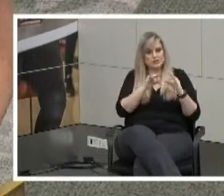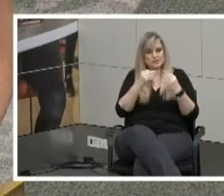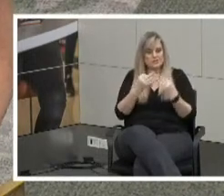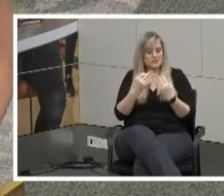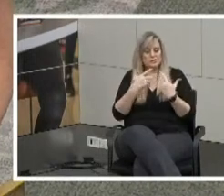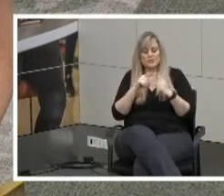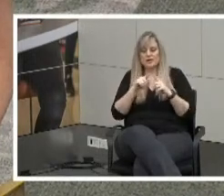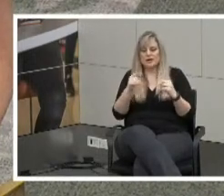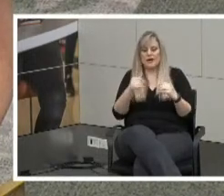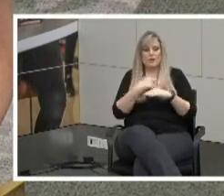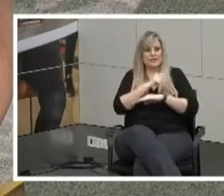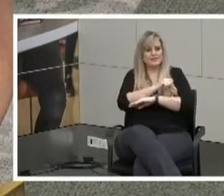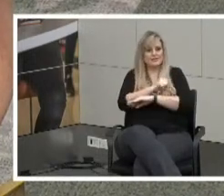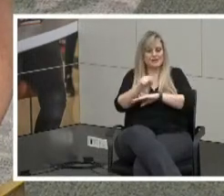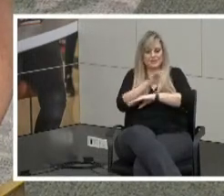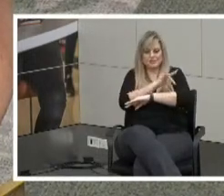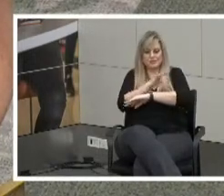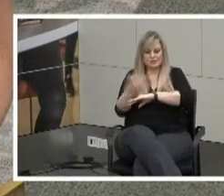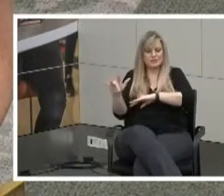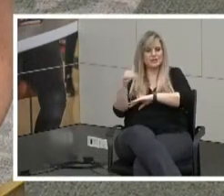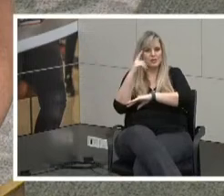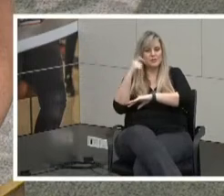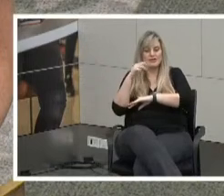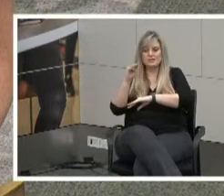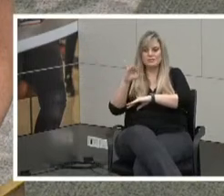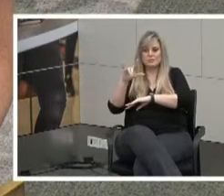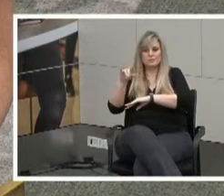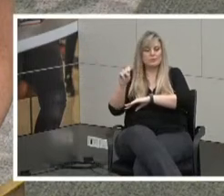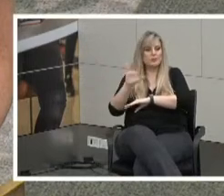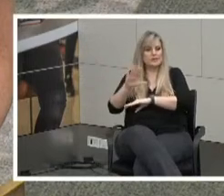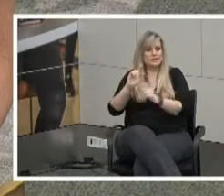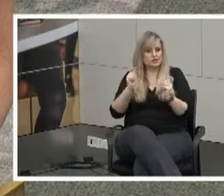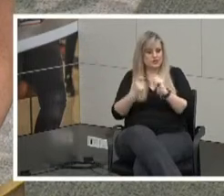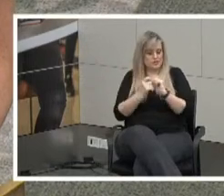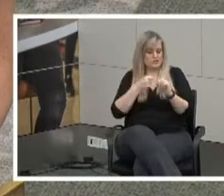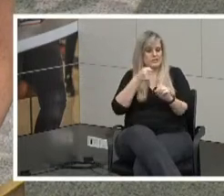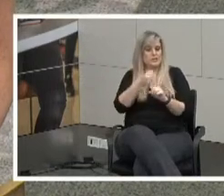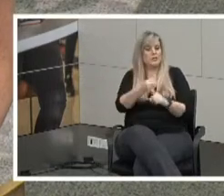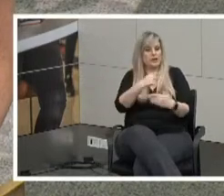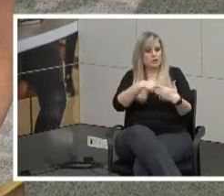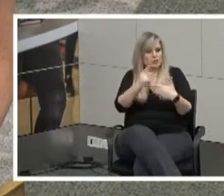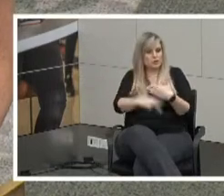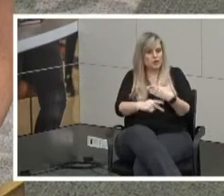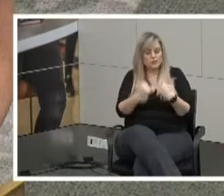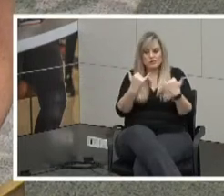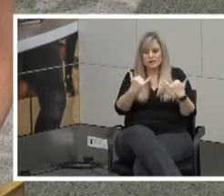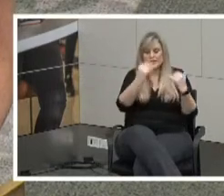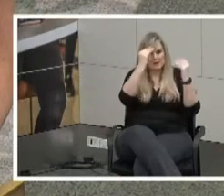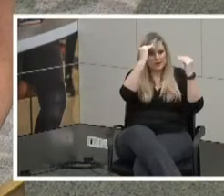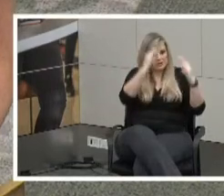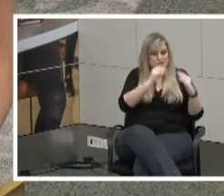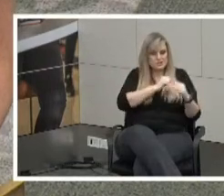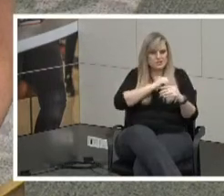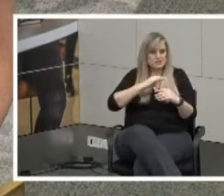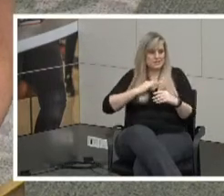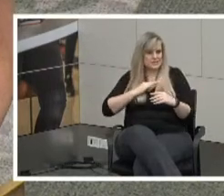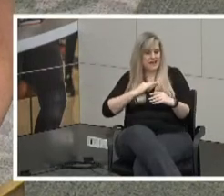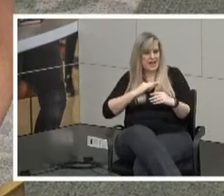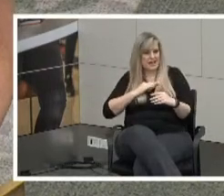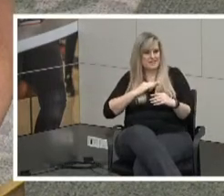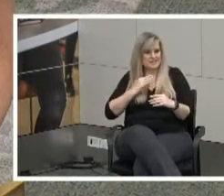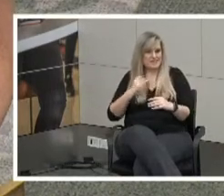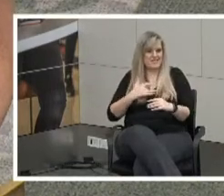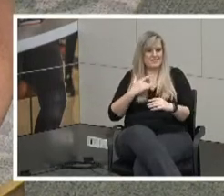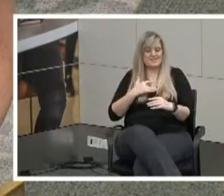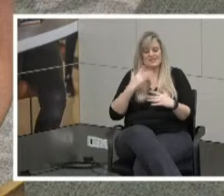stark reminder of the impact that Mike miles changes have had on our program since he arrived morale among teachers and staff is at an all-time low and many are